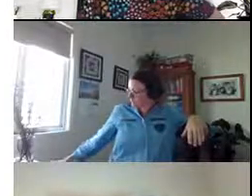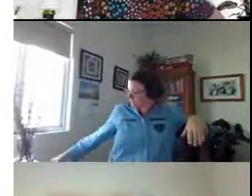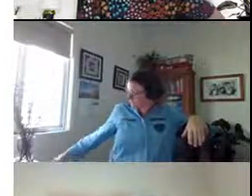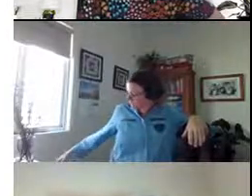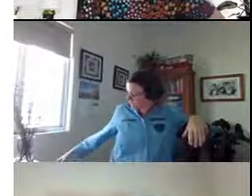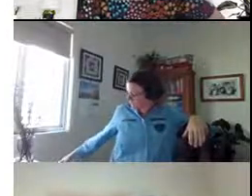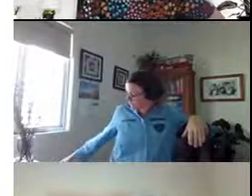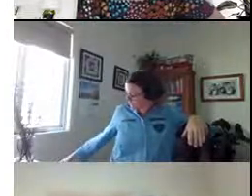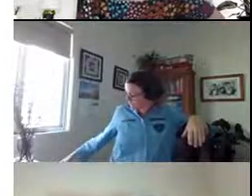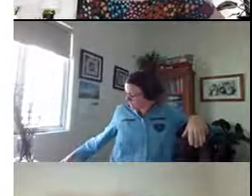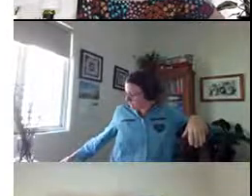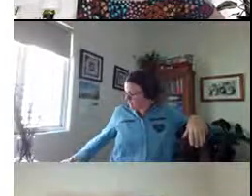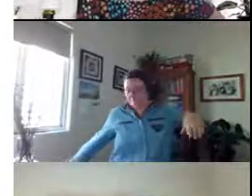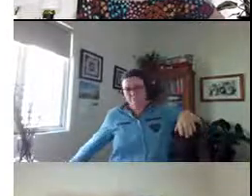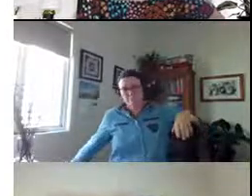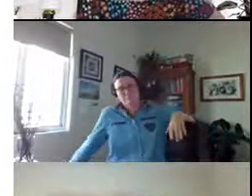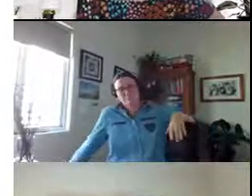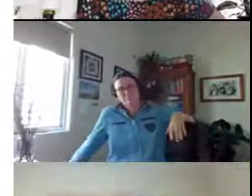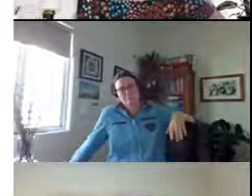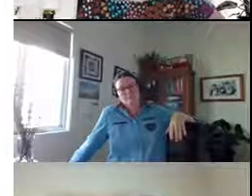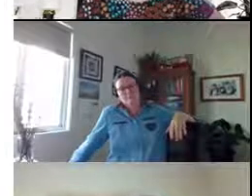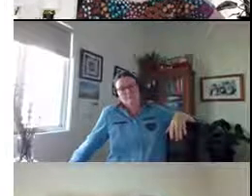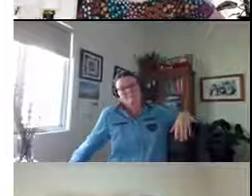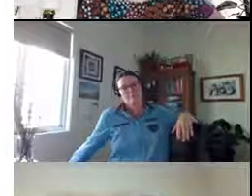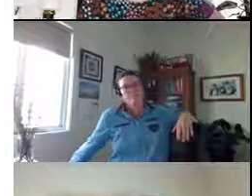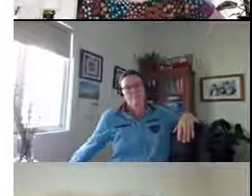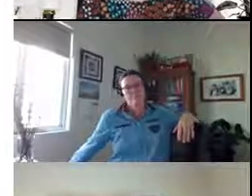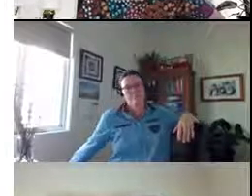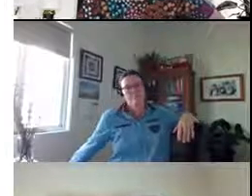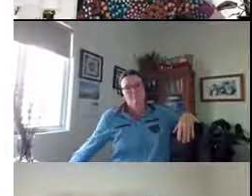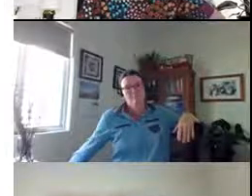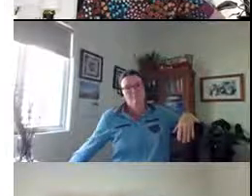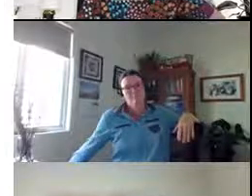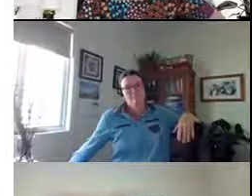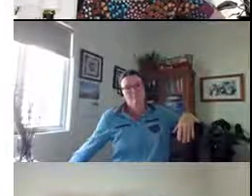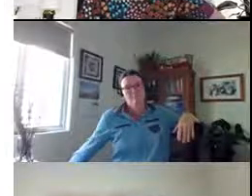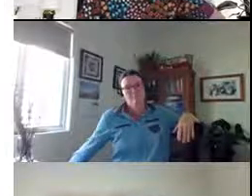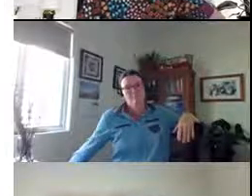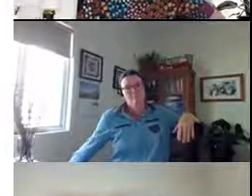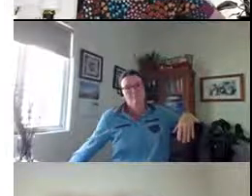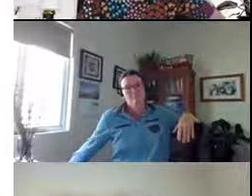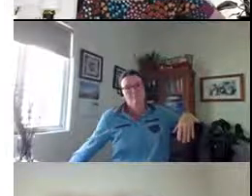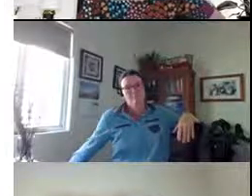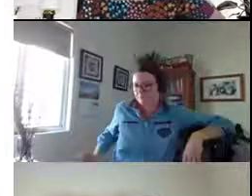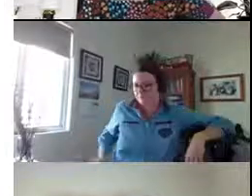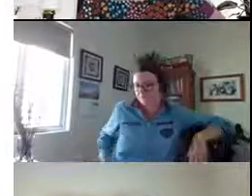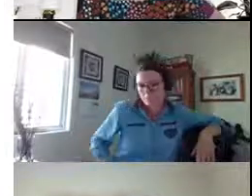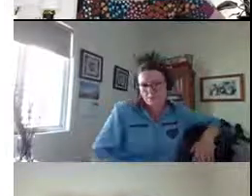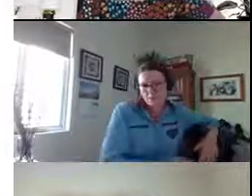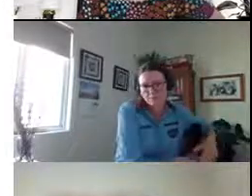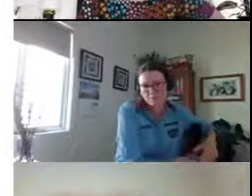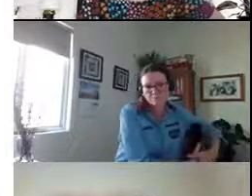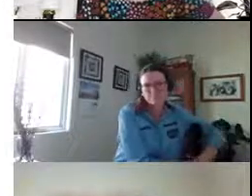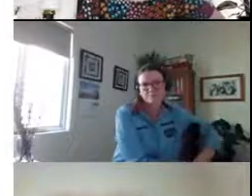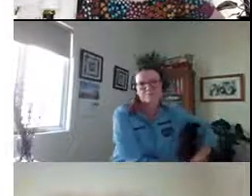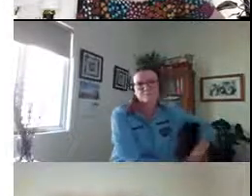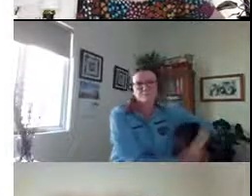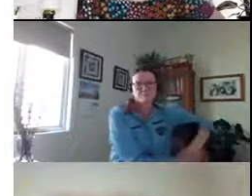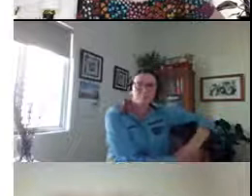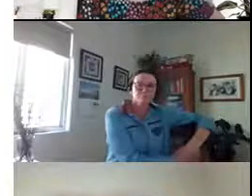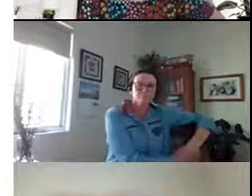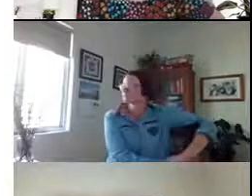a hot topic. They are something that a lot of people are seeing the value in, the ability to not just generate and manage your